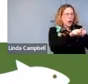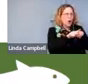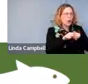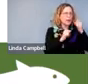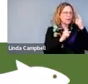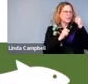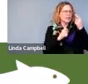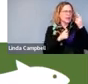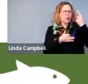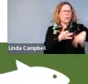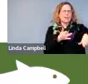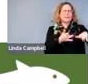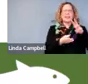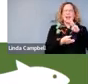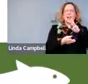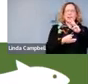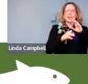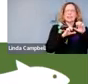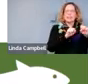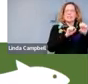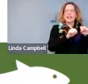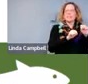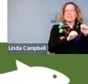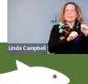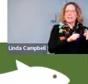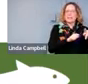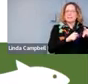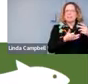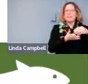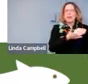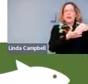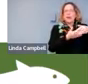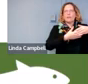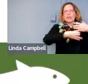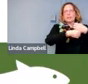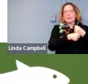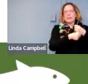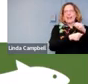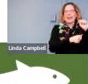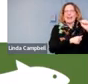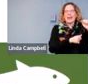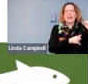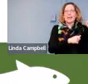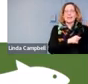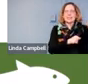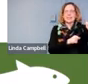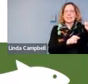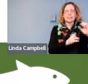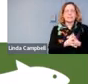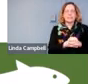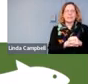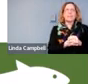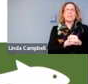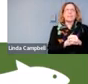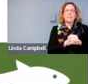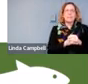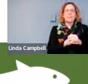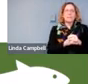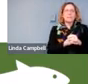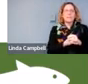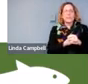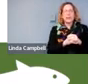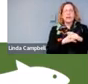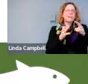So, first of all, we do need to come to a common understanding of what an aquatic invasive species is. Often that is abbreviated